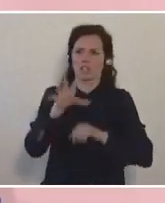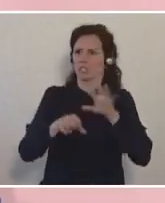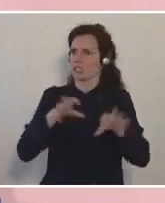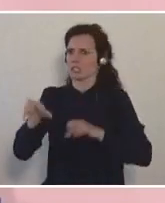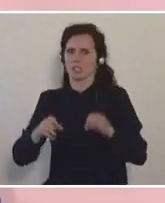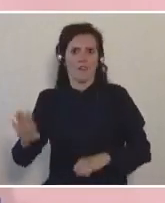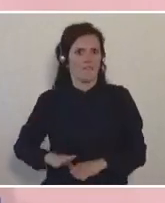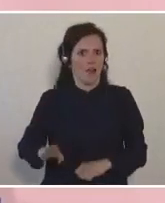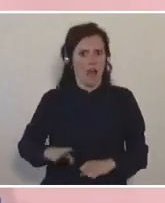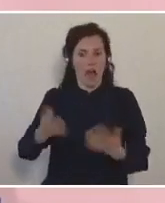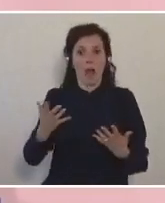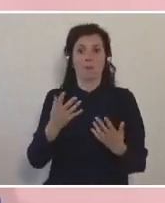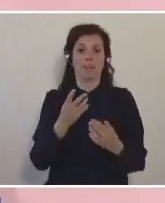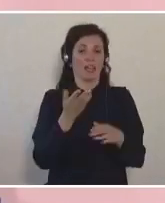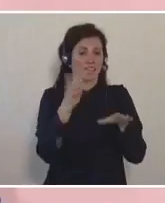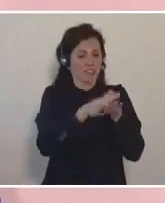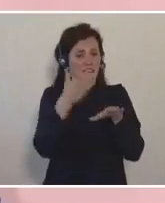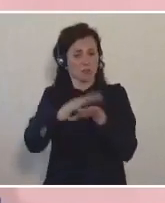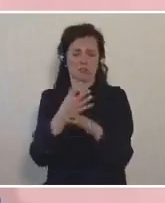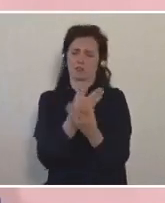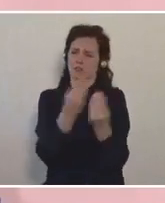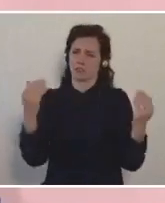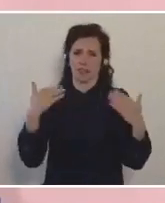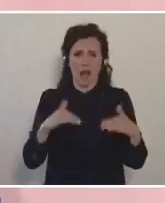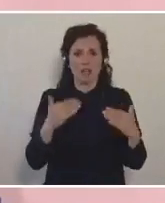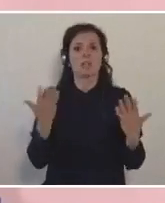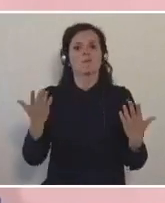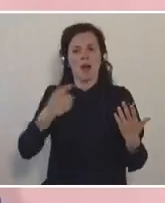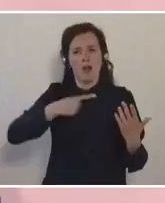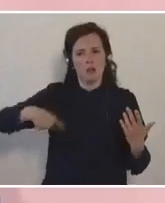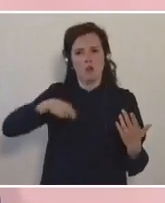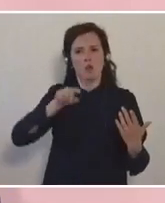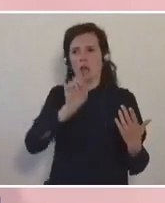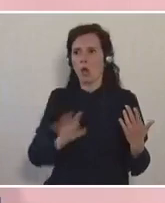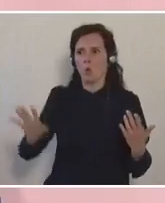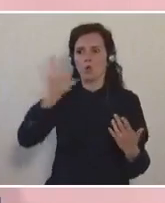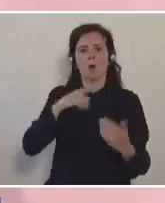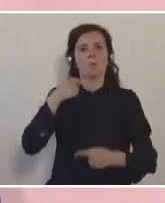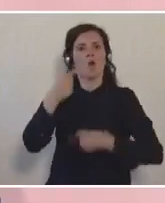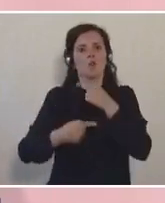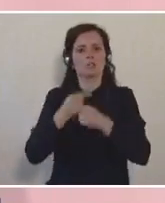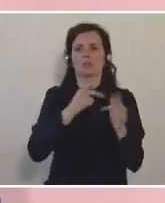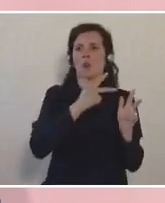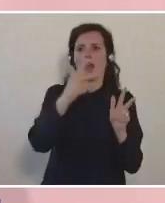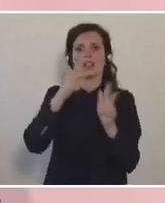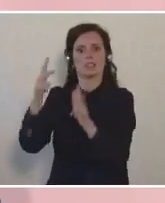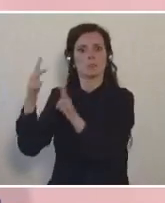exporting exactly as much as it was available for ourselves.